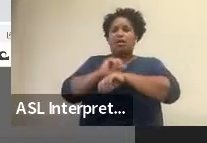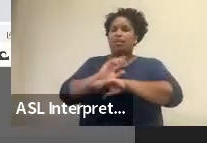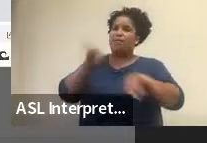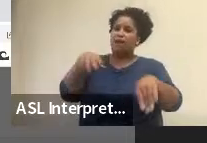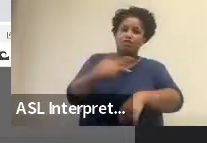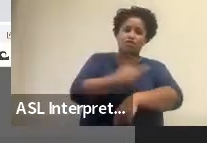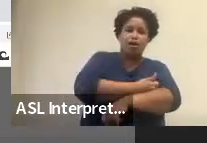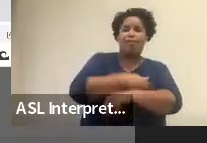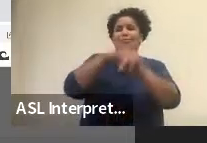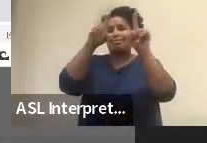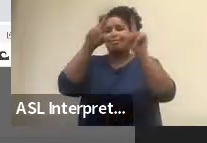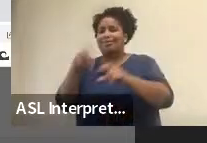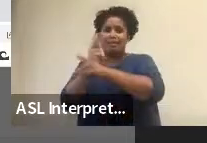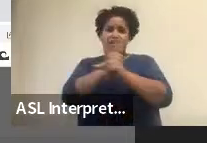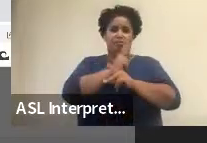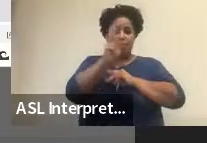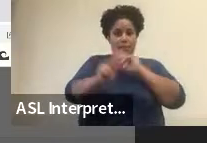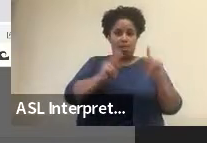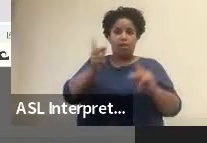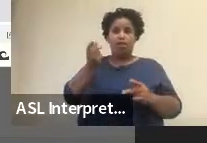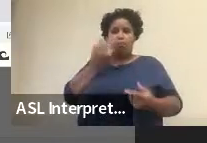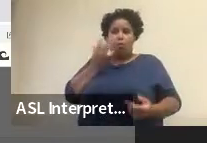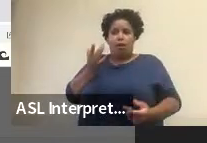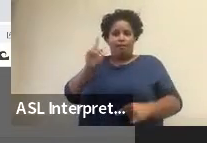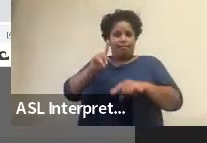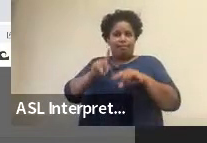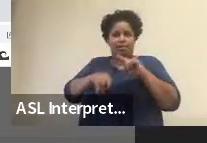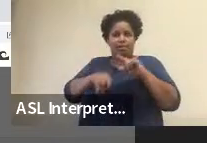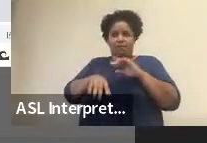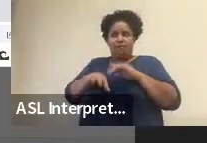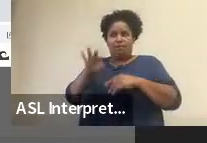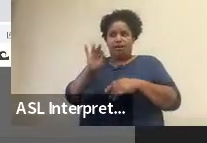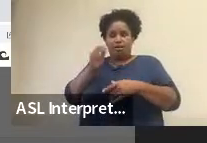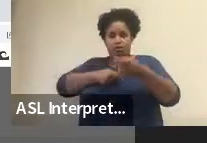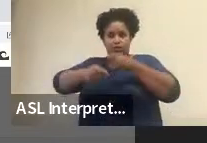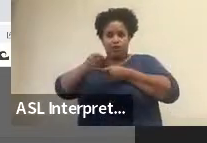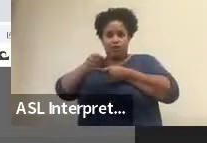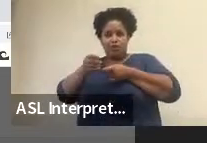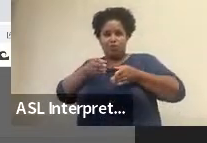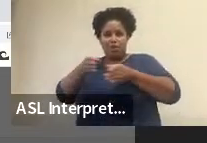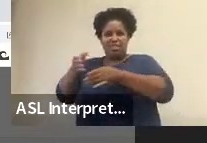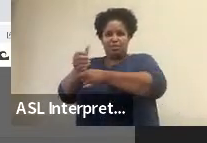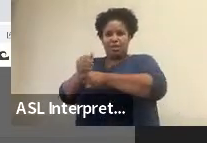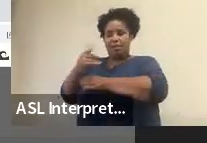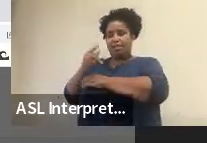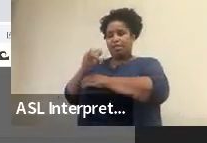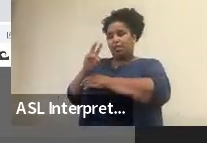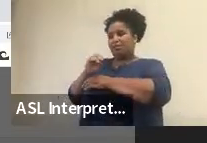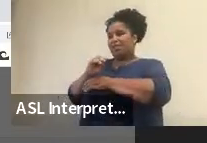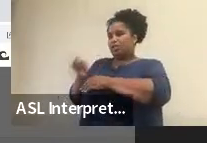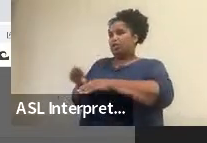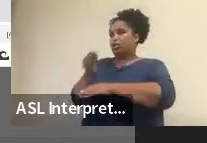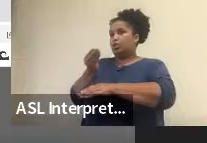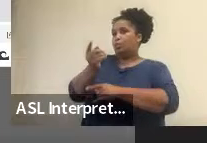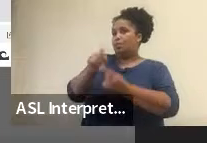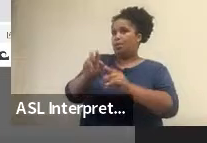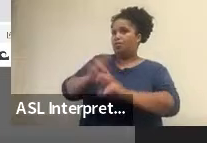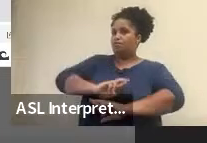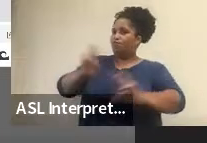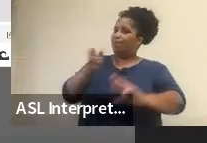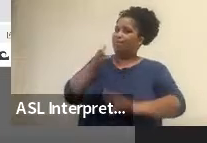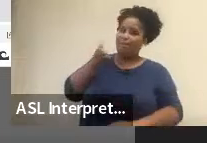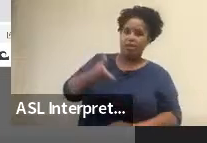doing tests, taking care of people. Like, why can't we find alternative ways to get Paxlovid into their hands and have it right on